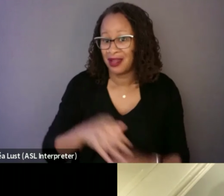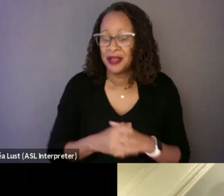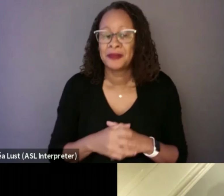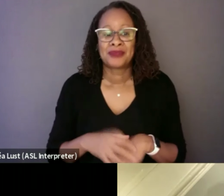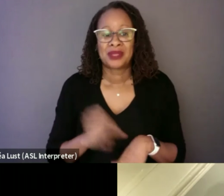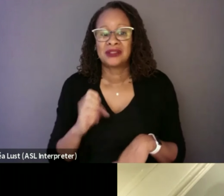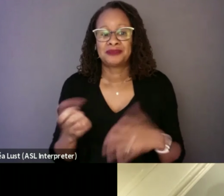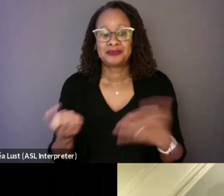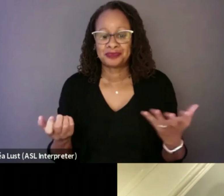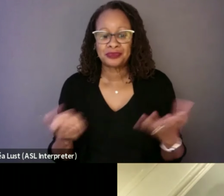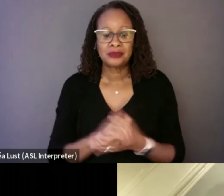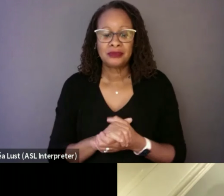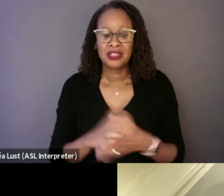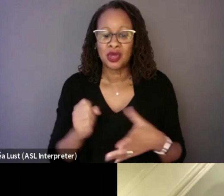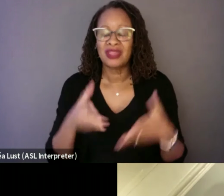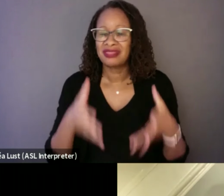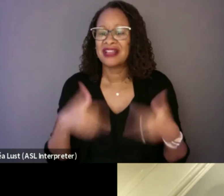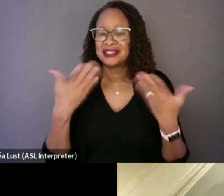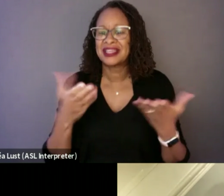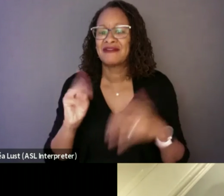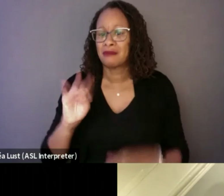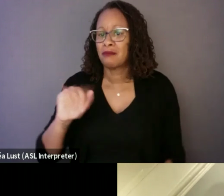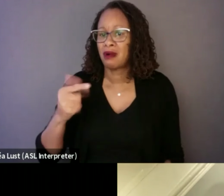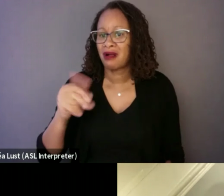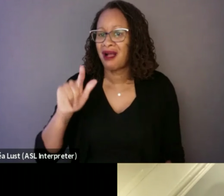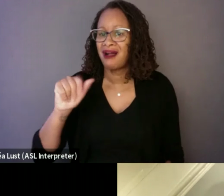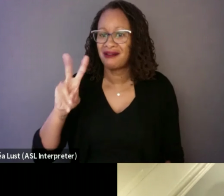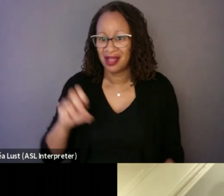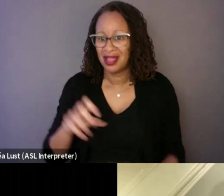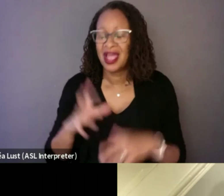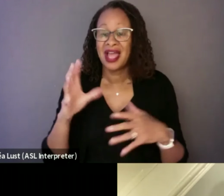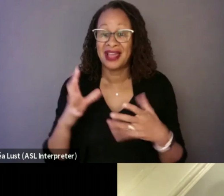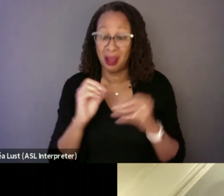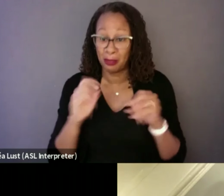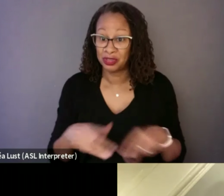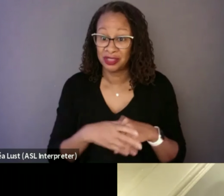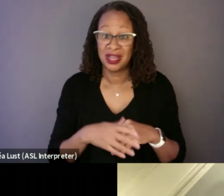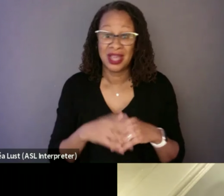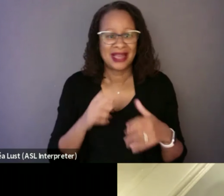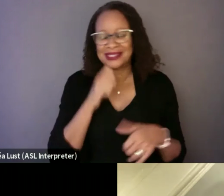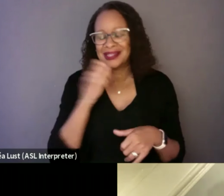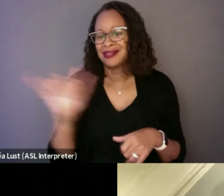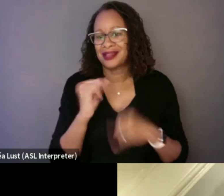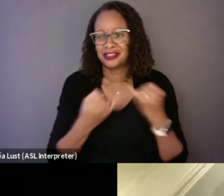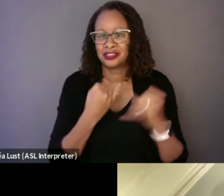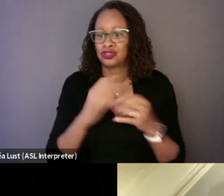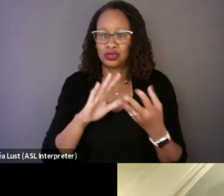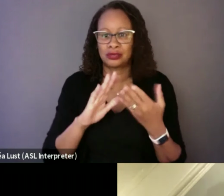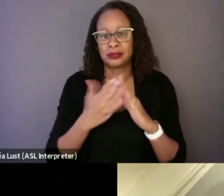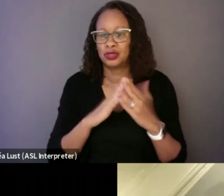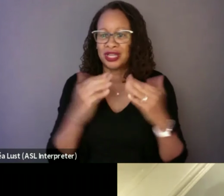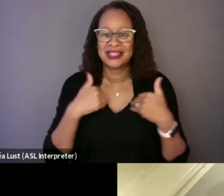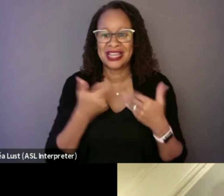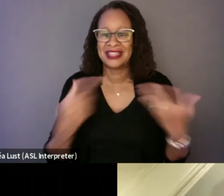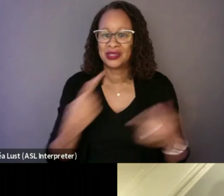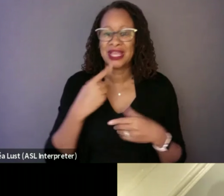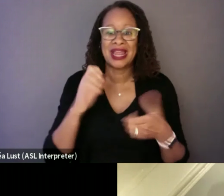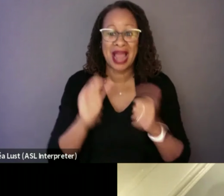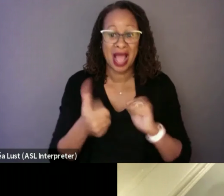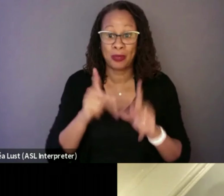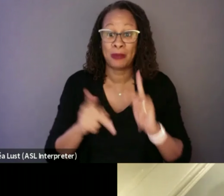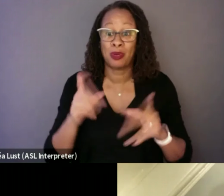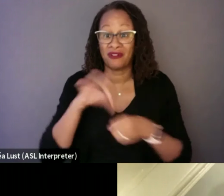Mnangagwa a chance. It's not that the election, you know, of course, the international community has any say in how the people vote, but they have a say in how